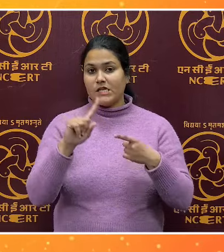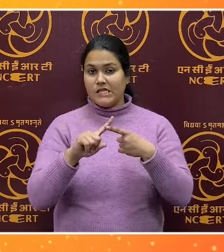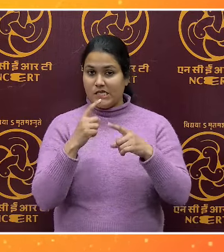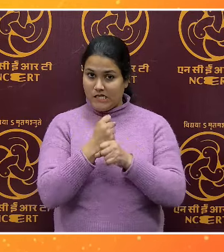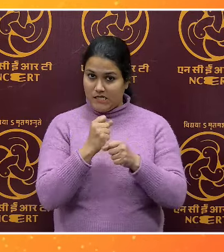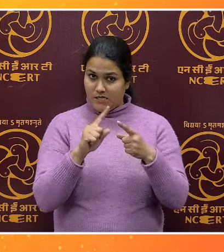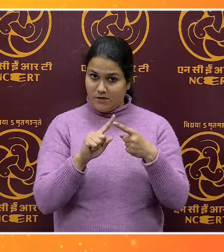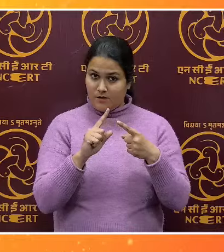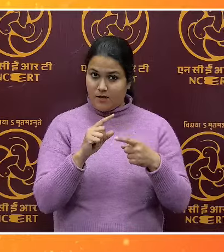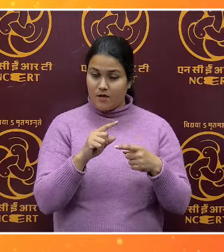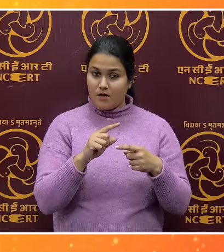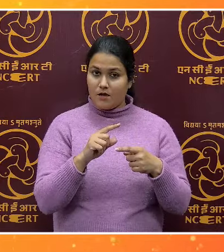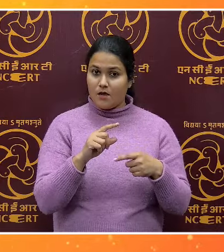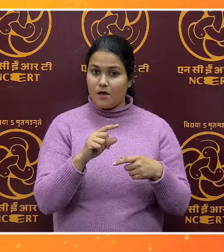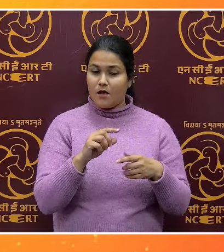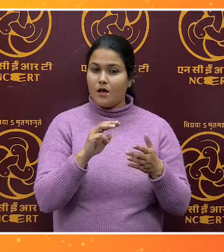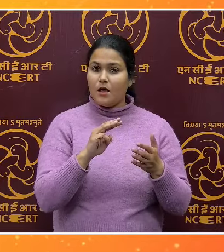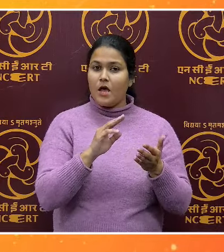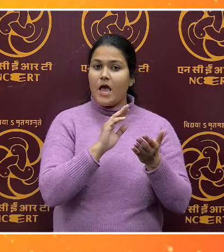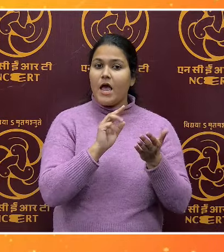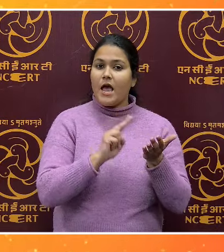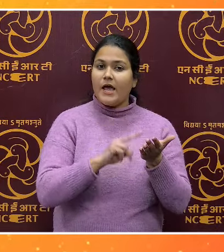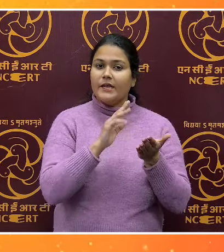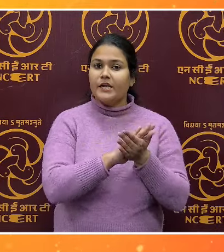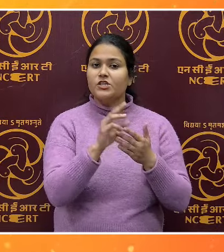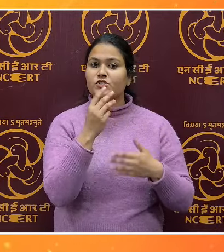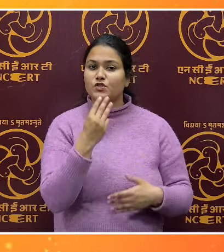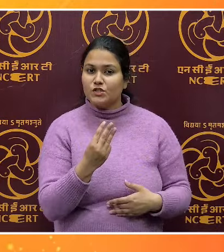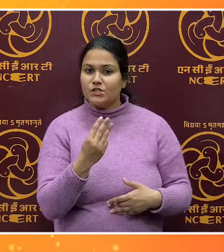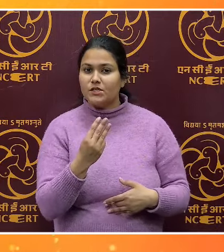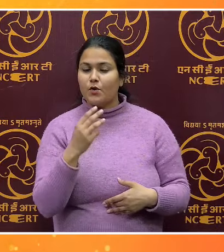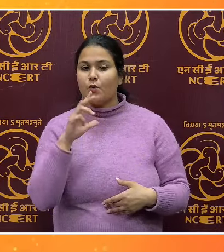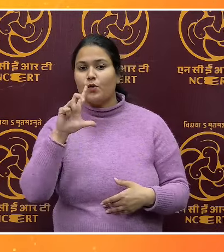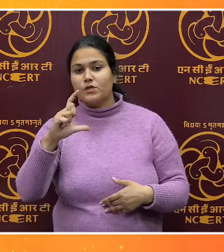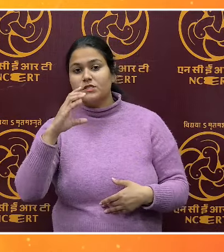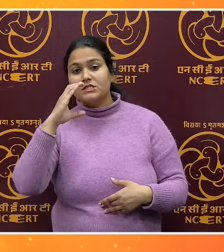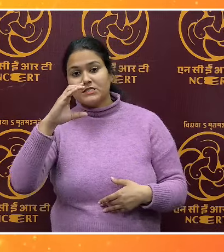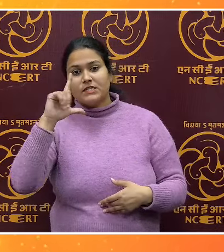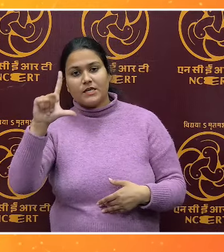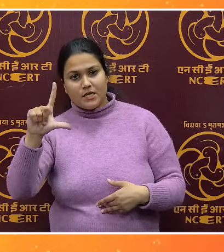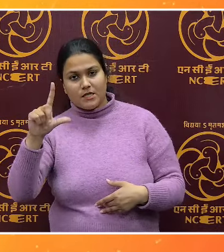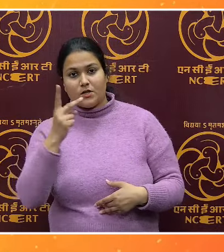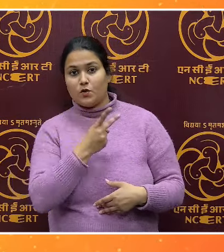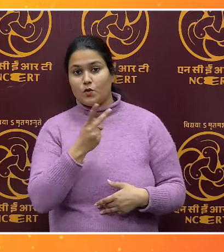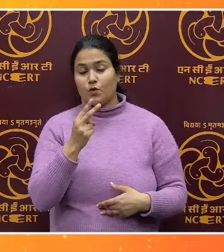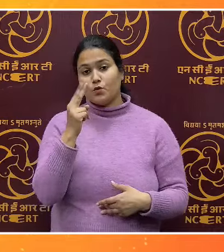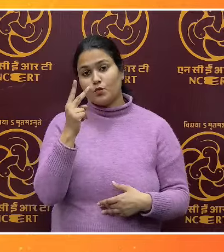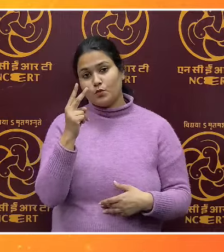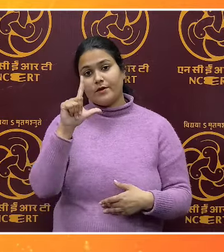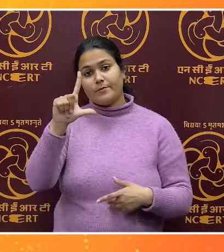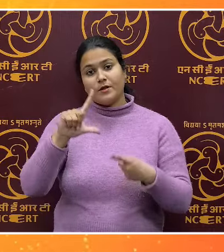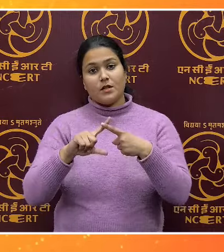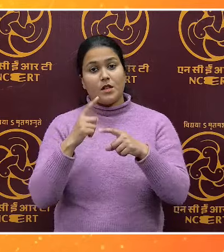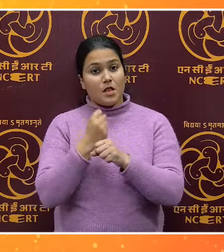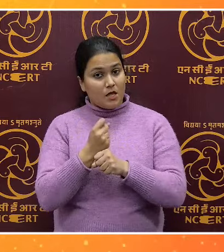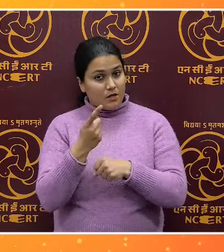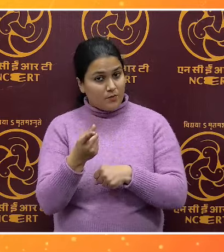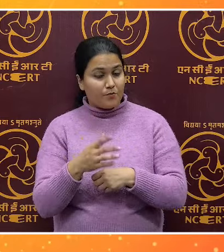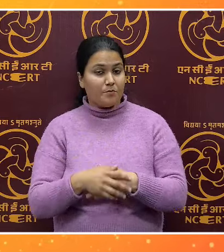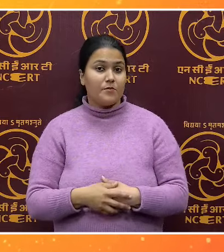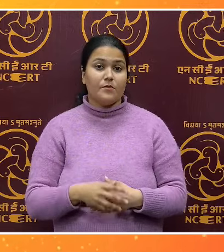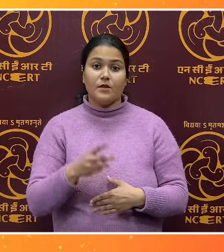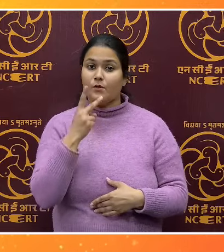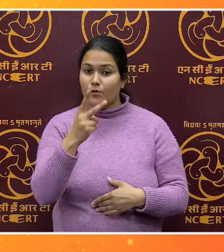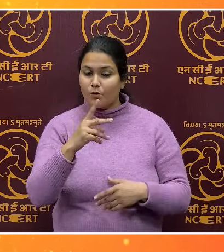is amine, that is NH3. Second is chlorine. Two types of ligands are present in coordination